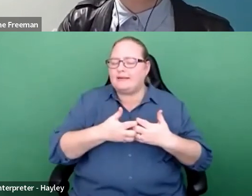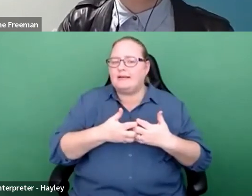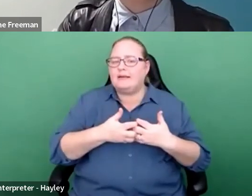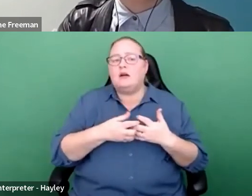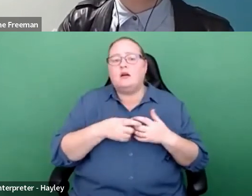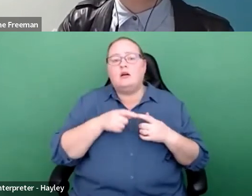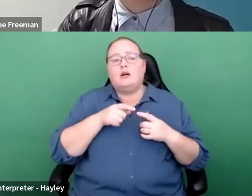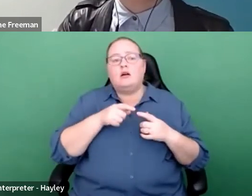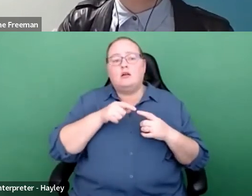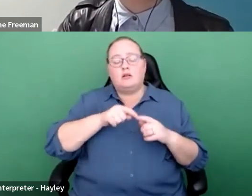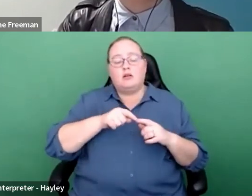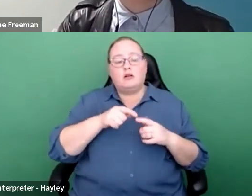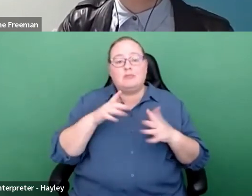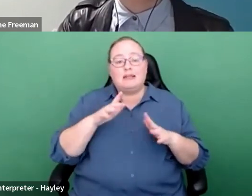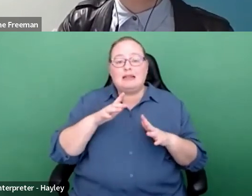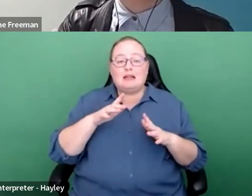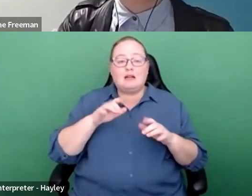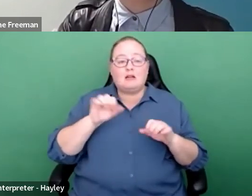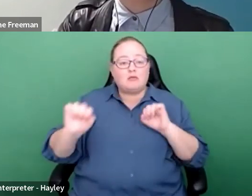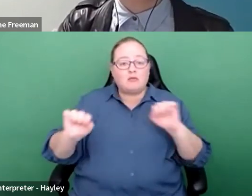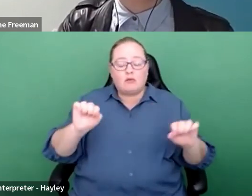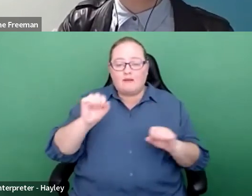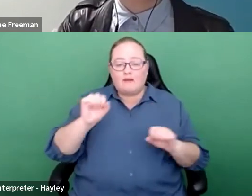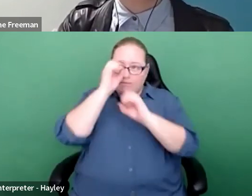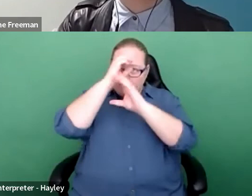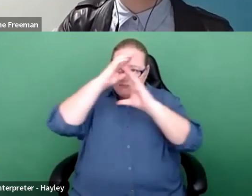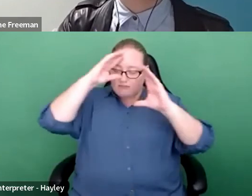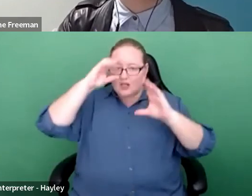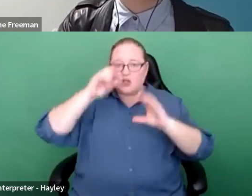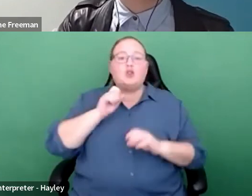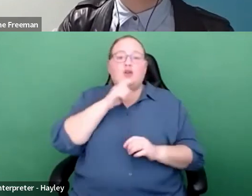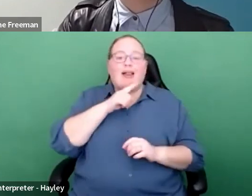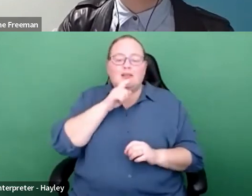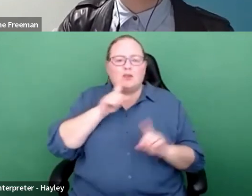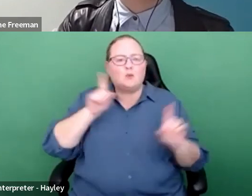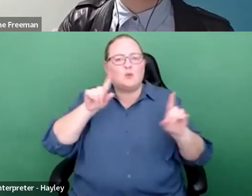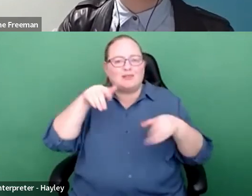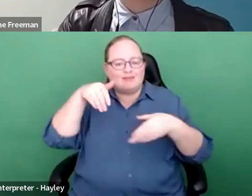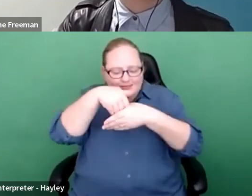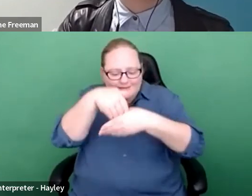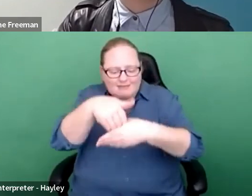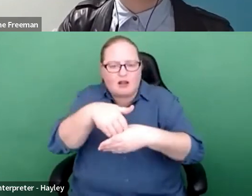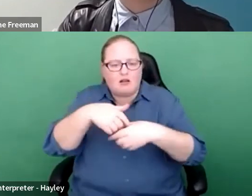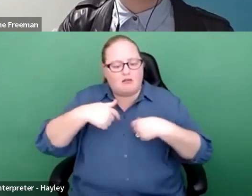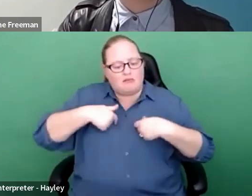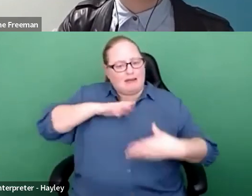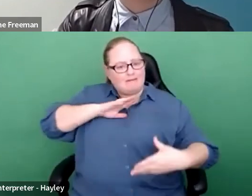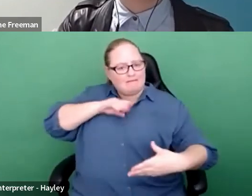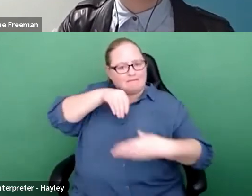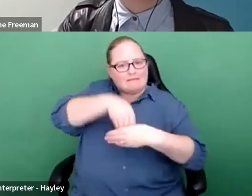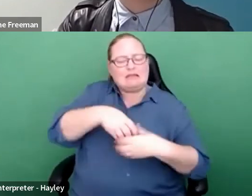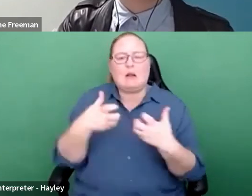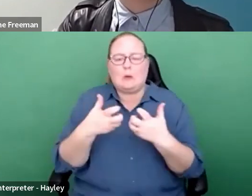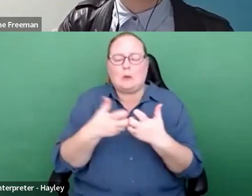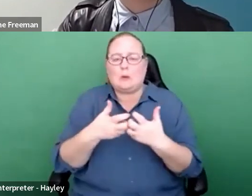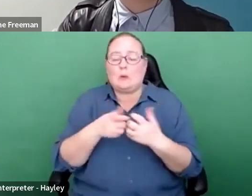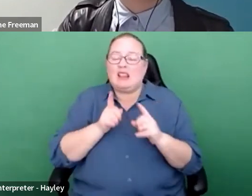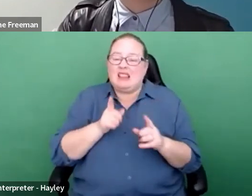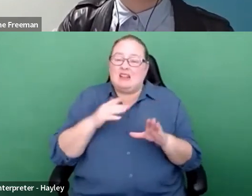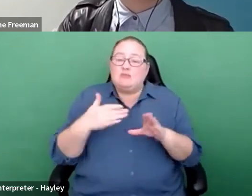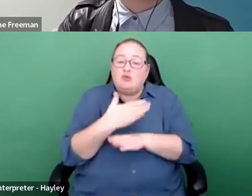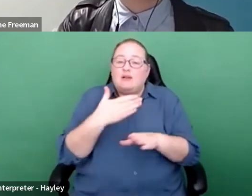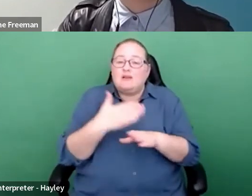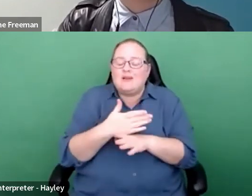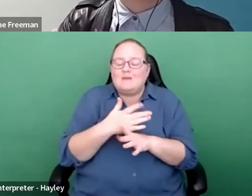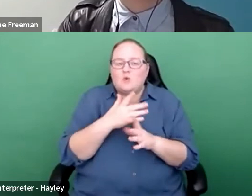is or what Chelsea was and how they fit into it, which I thought was a kind of a productive way of comparing the two things, because they were, both the sites